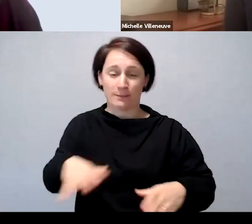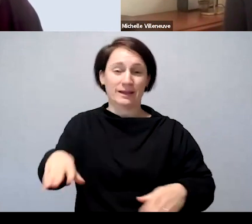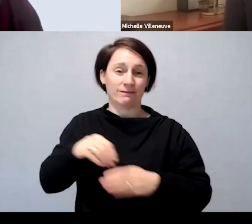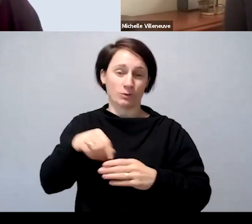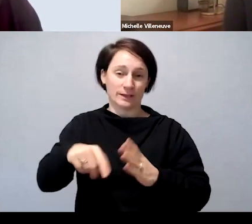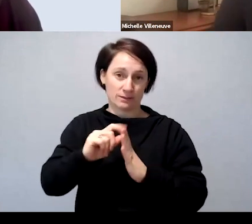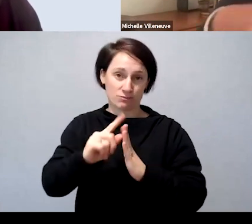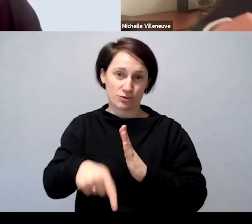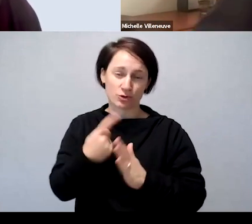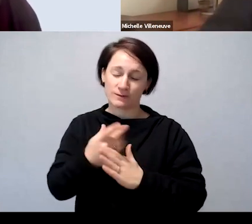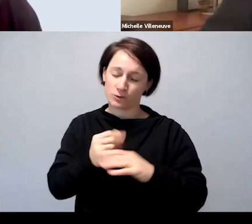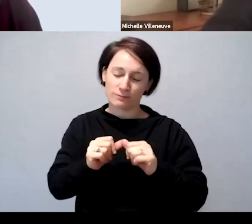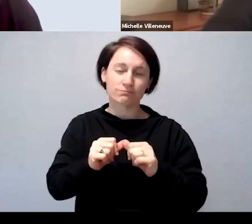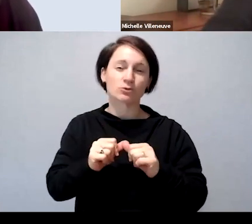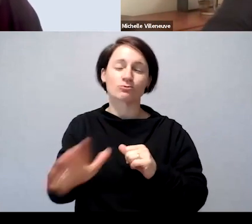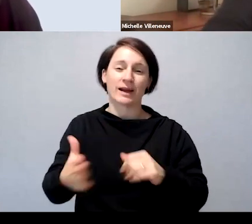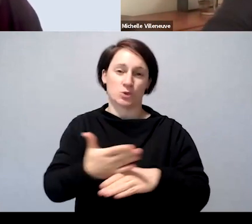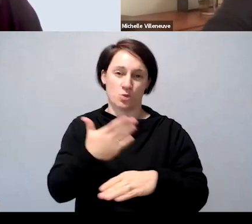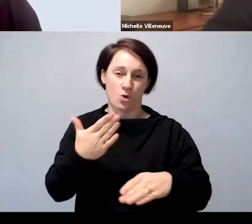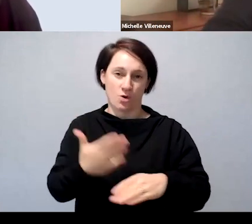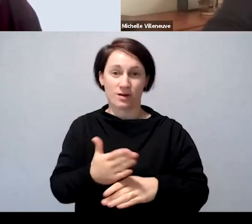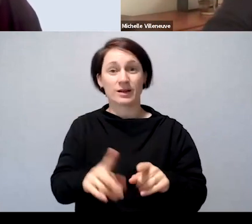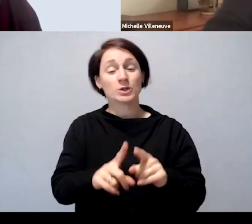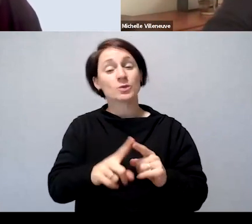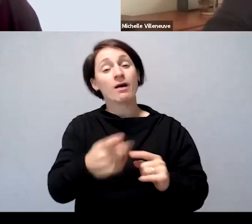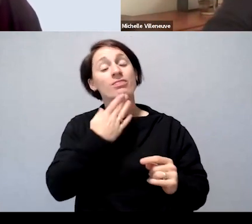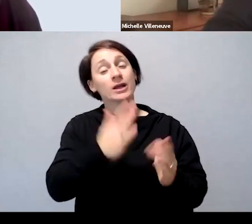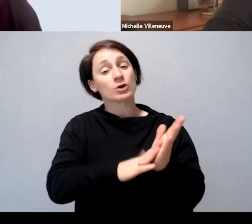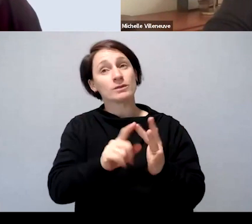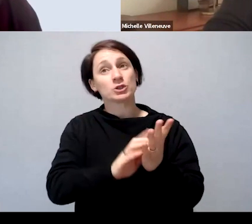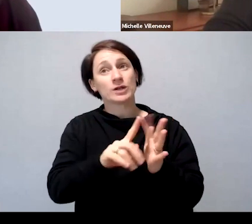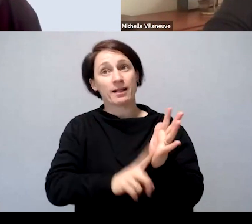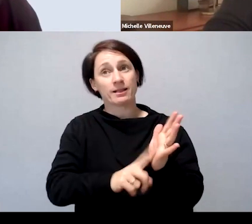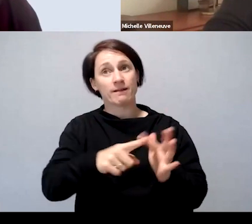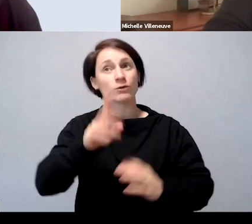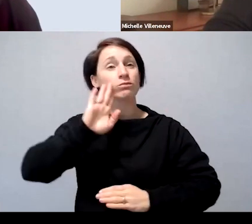for all of the great work that they've done, and Michelle for speaking